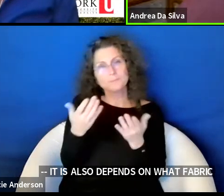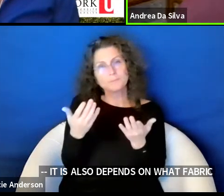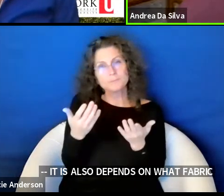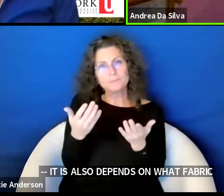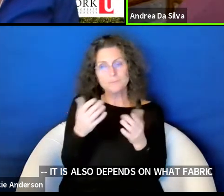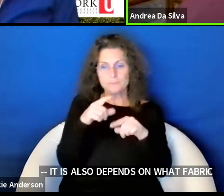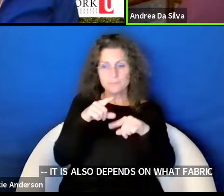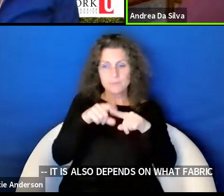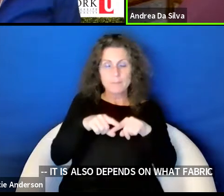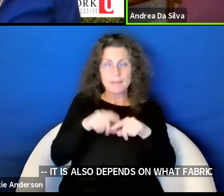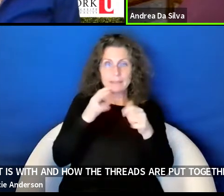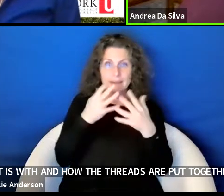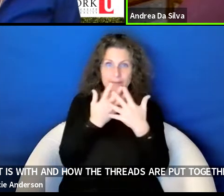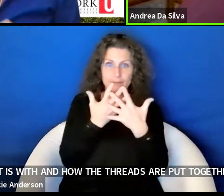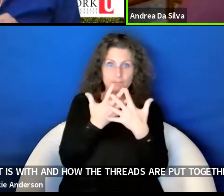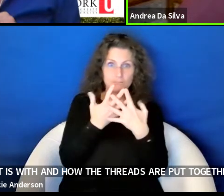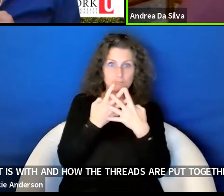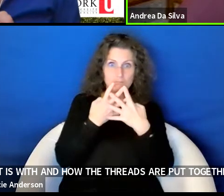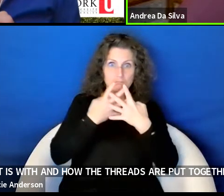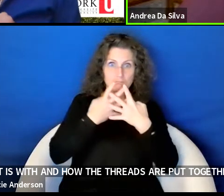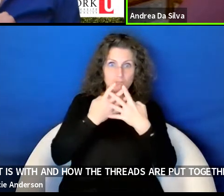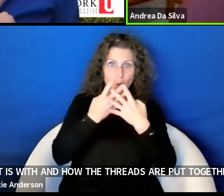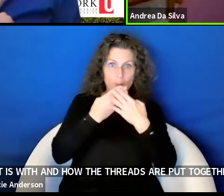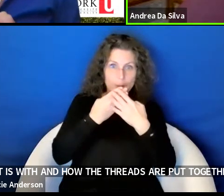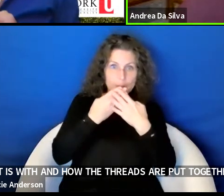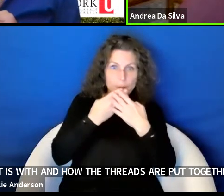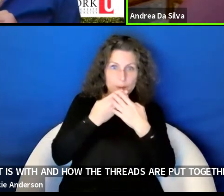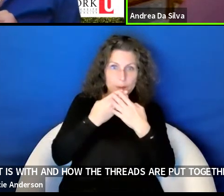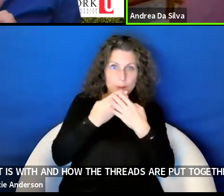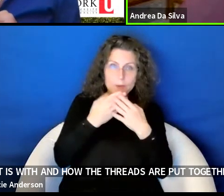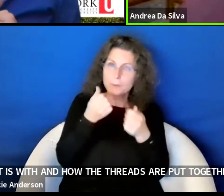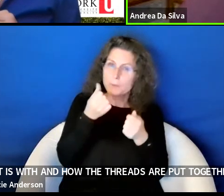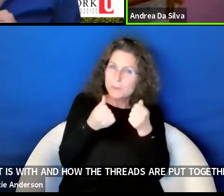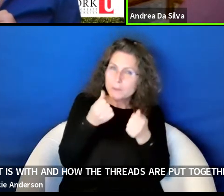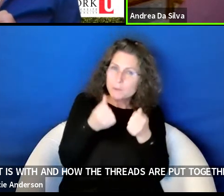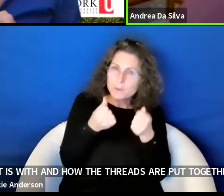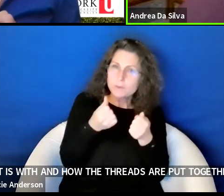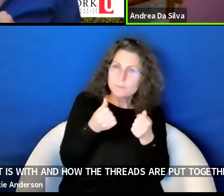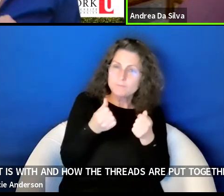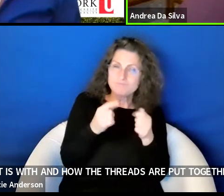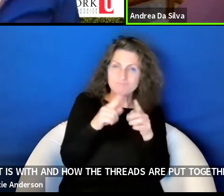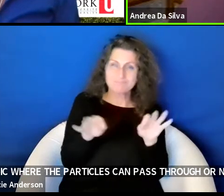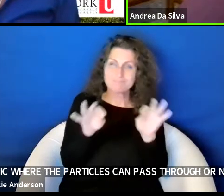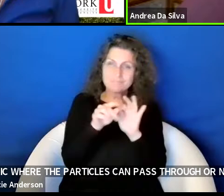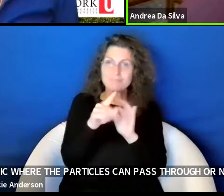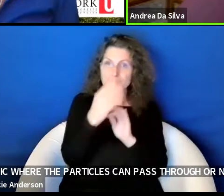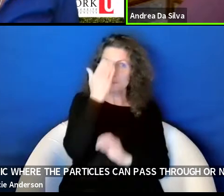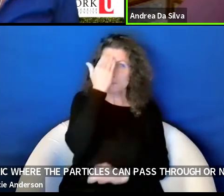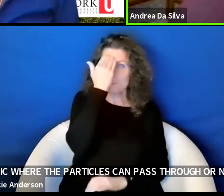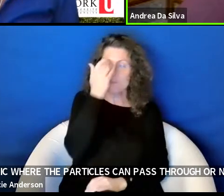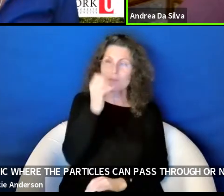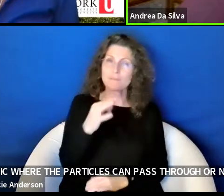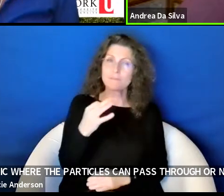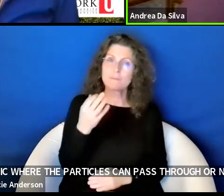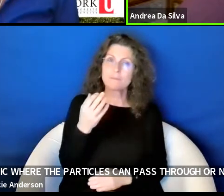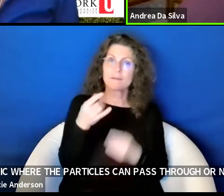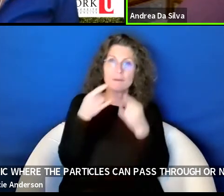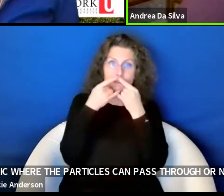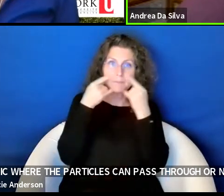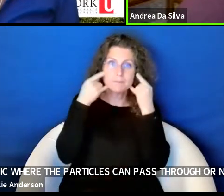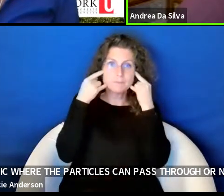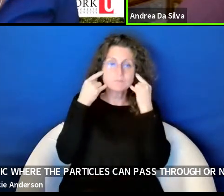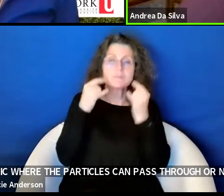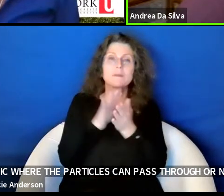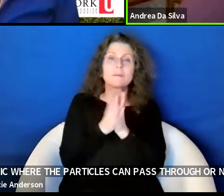the particles can pass through or not. But all you need to know is that if the mask is moist, meaning,